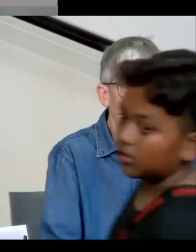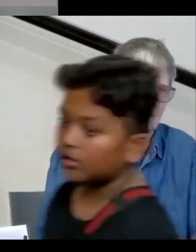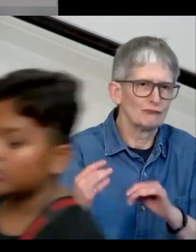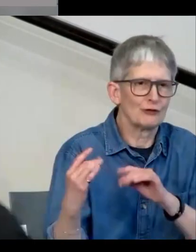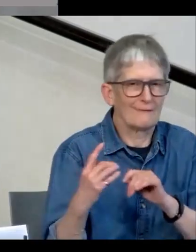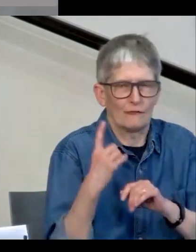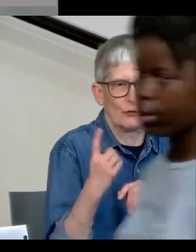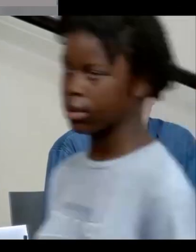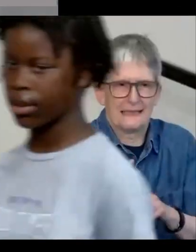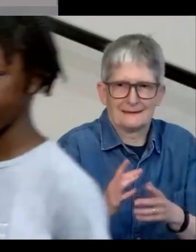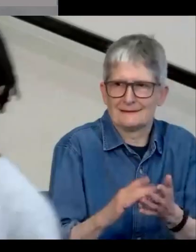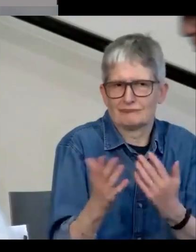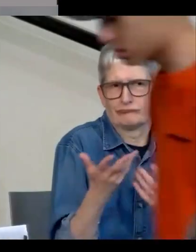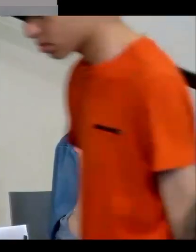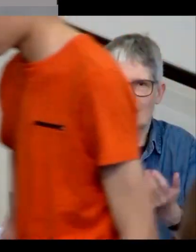together.